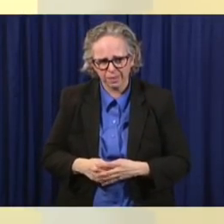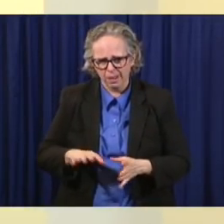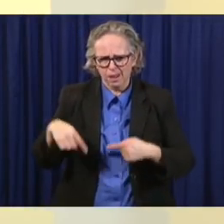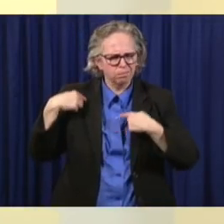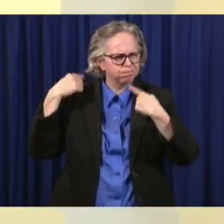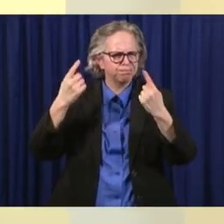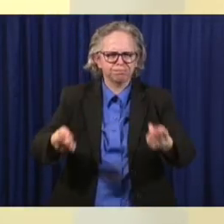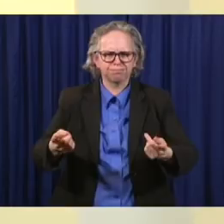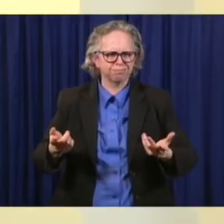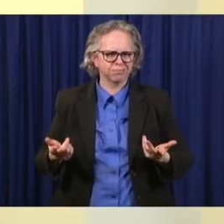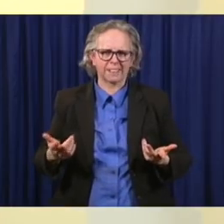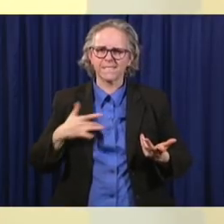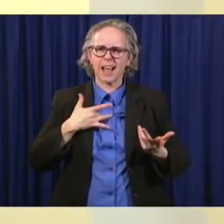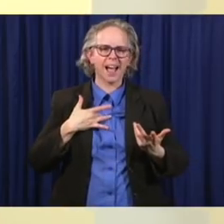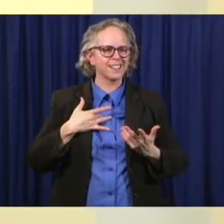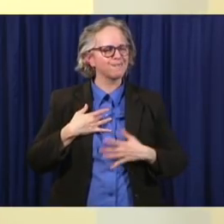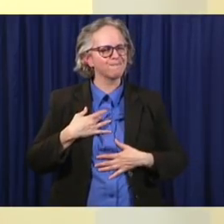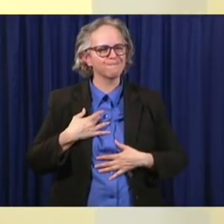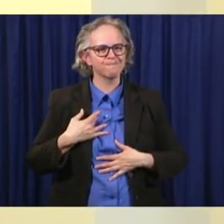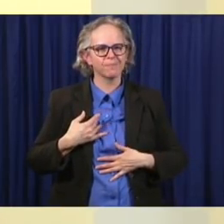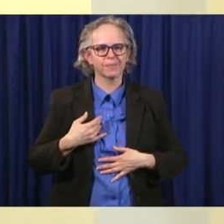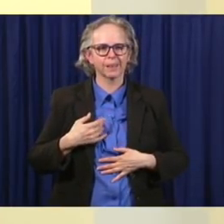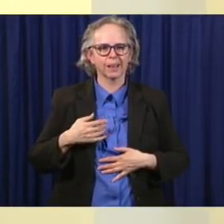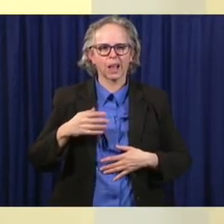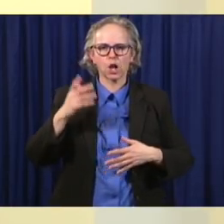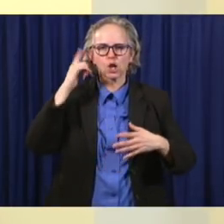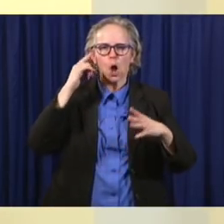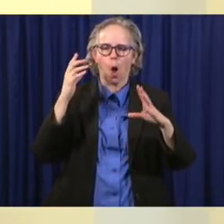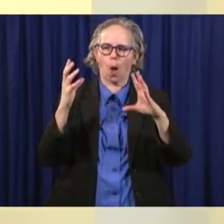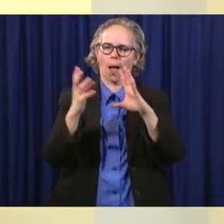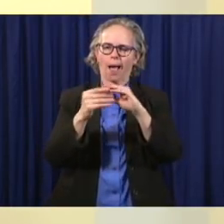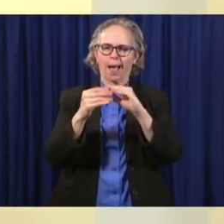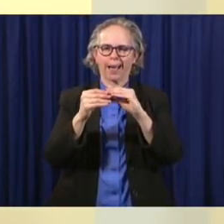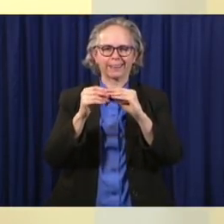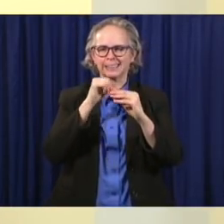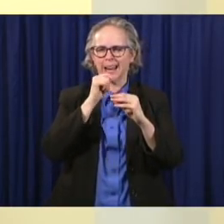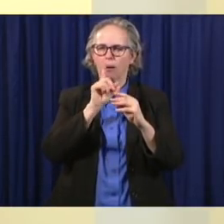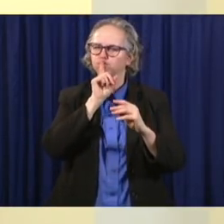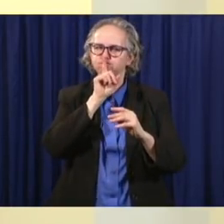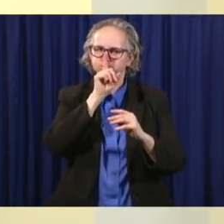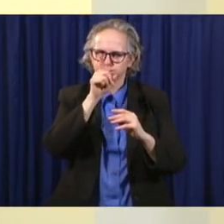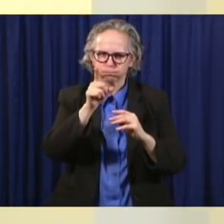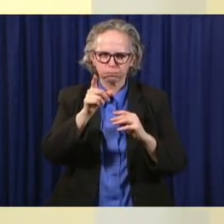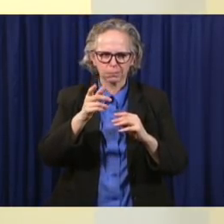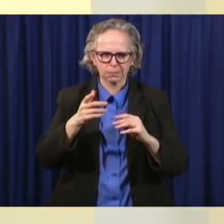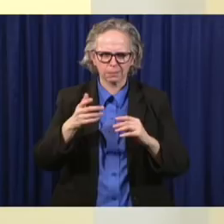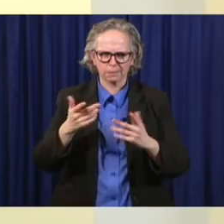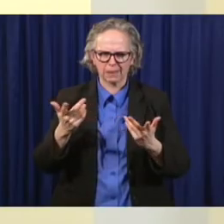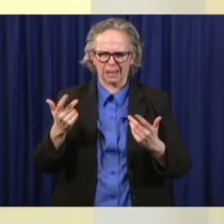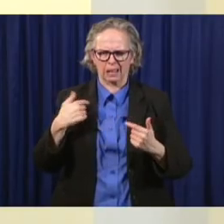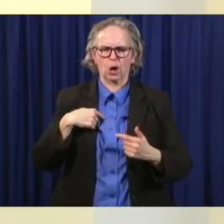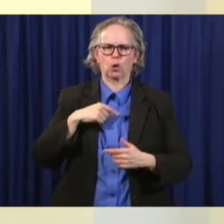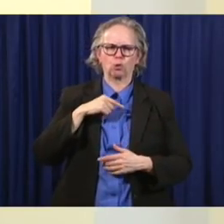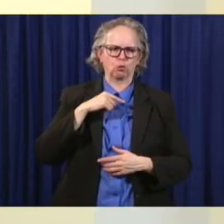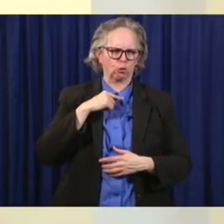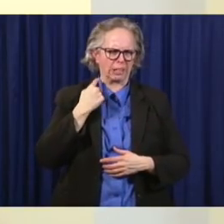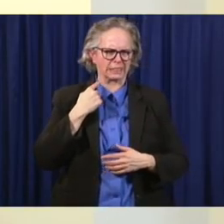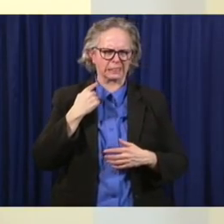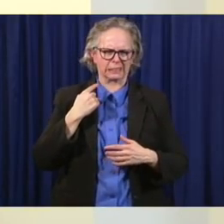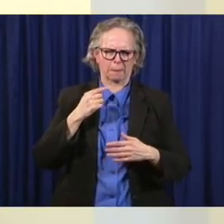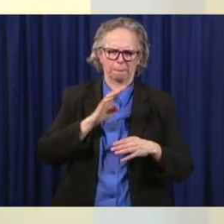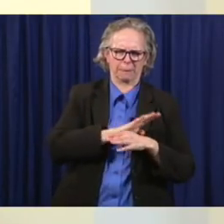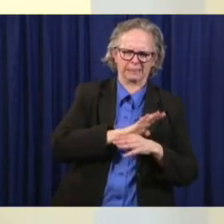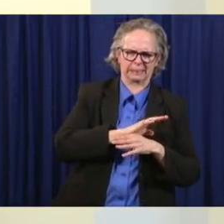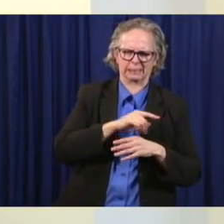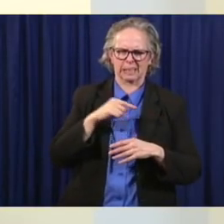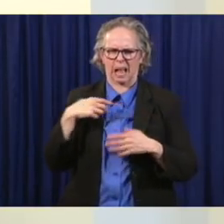that there was sort of a false narrative that you would say we have to risk health on one side or businesses on the other. We know